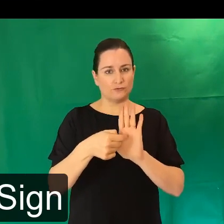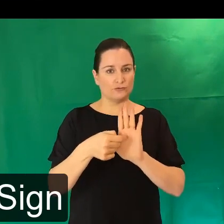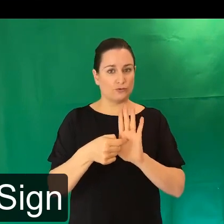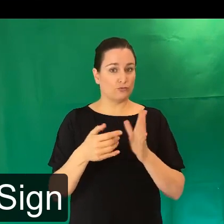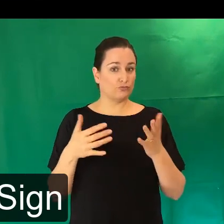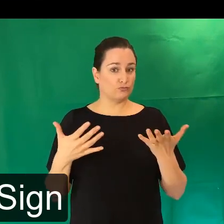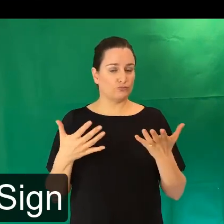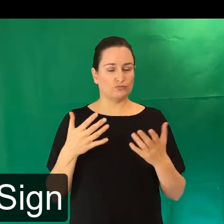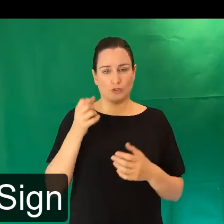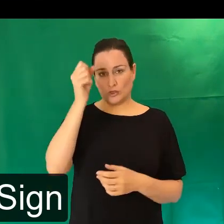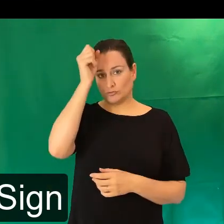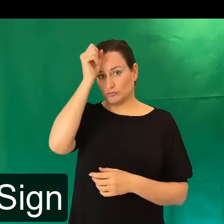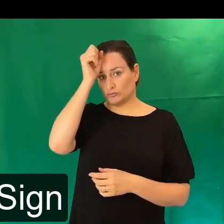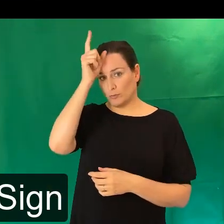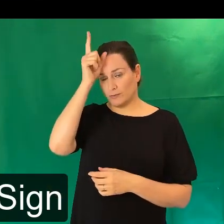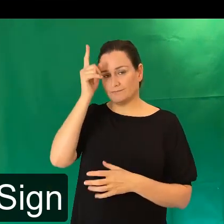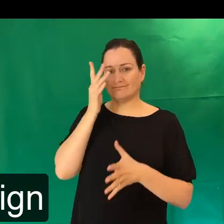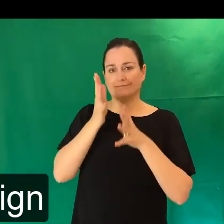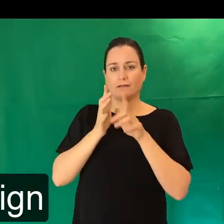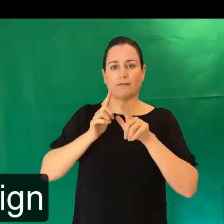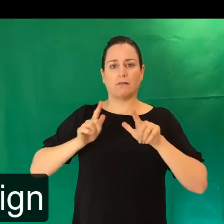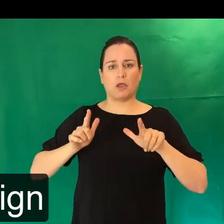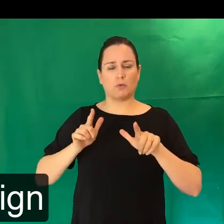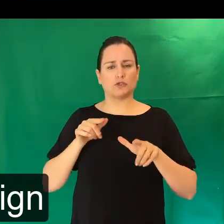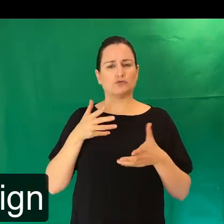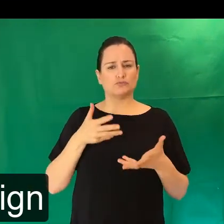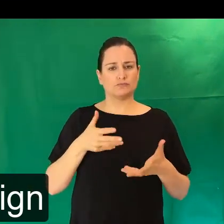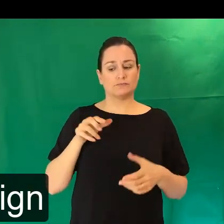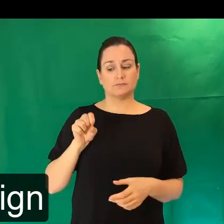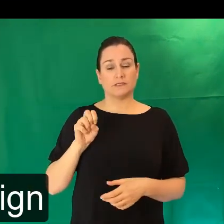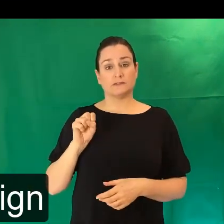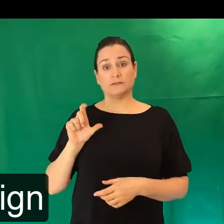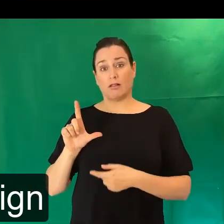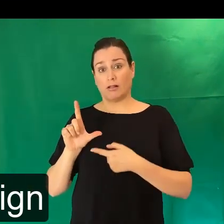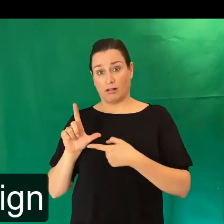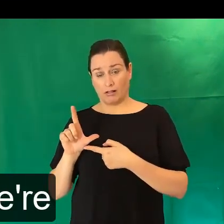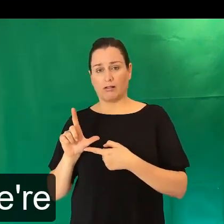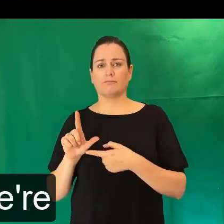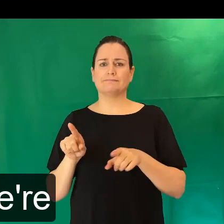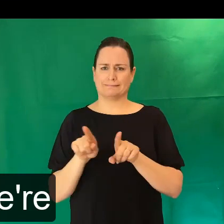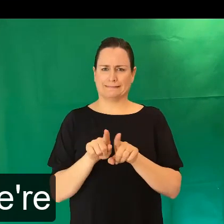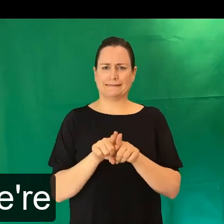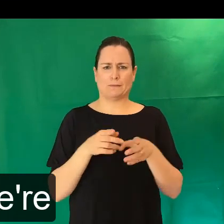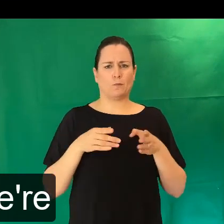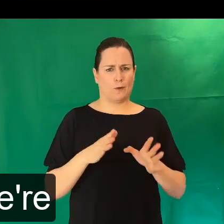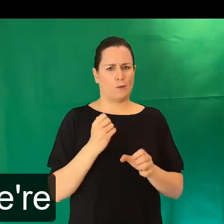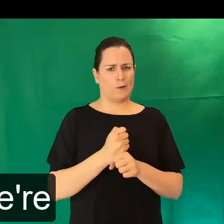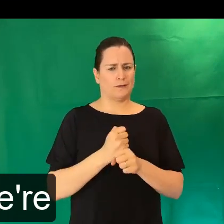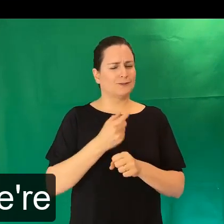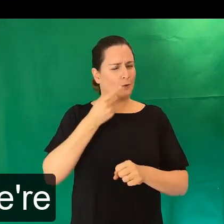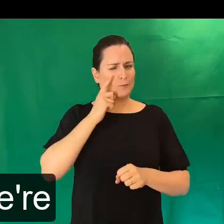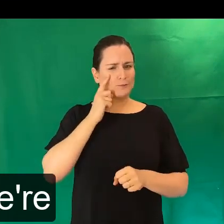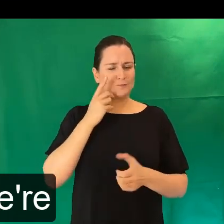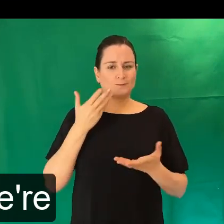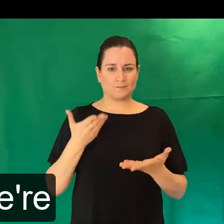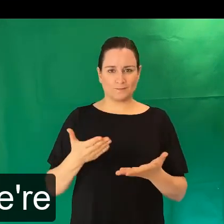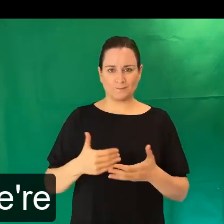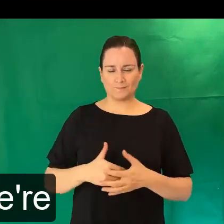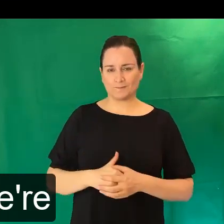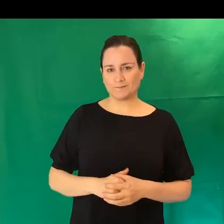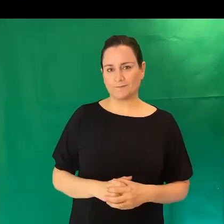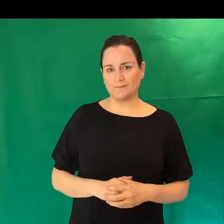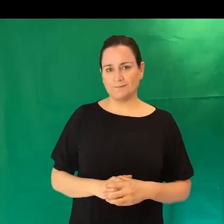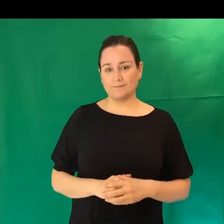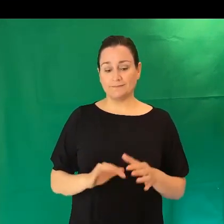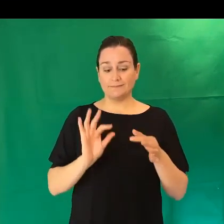Let me show you an example from German Sign Language. By the way, South African Sign Language works the same way.